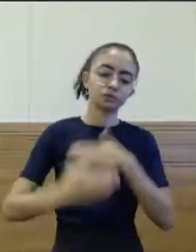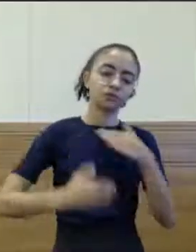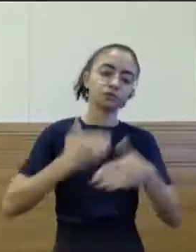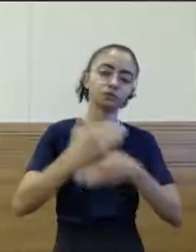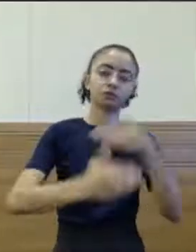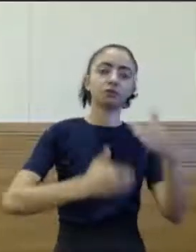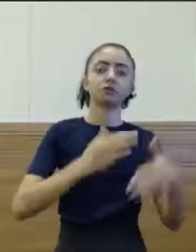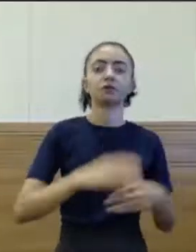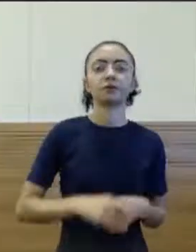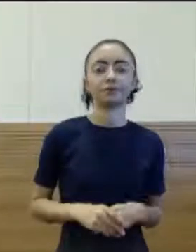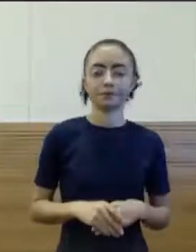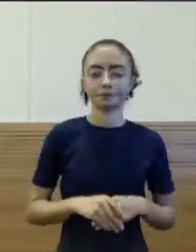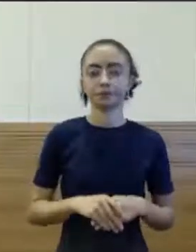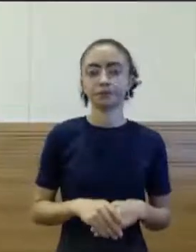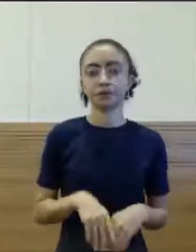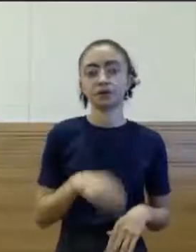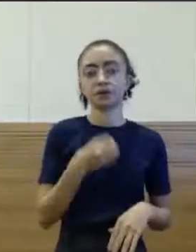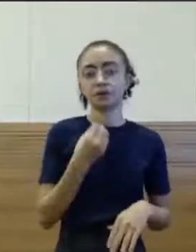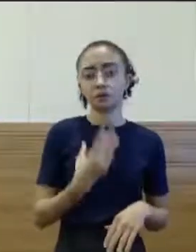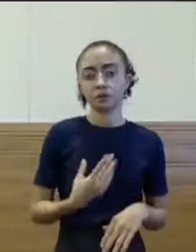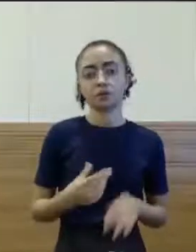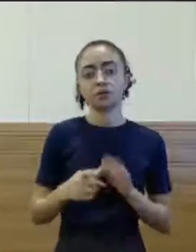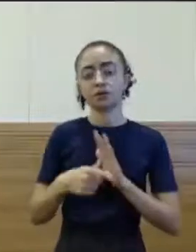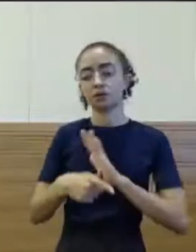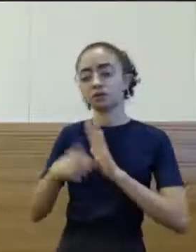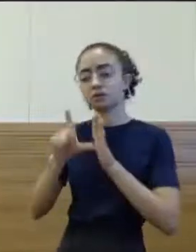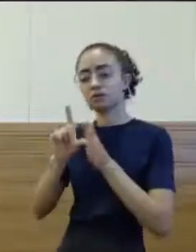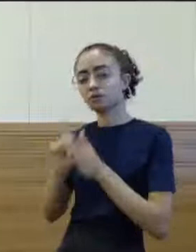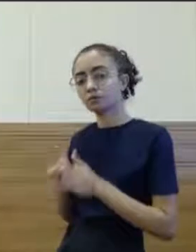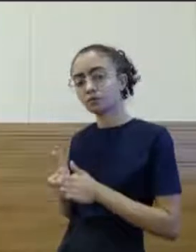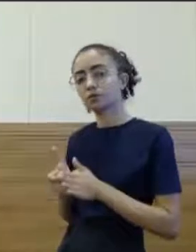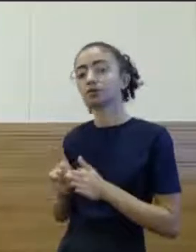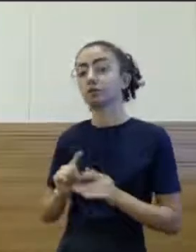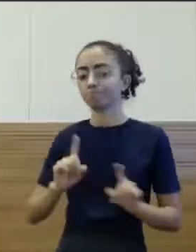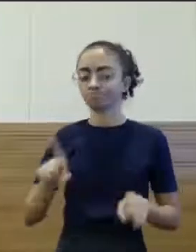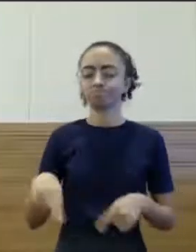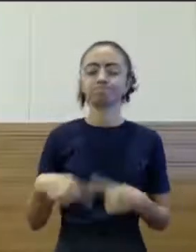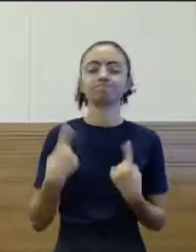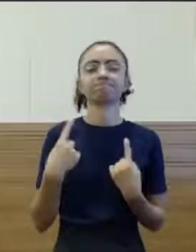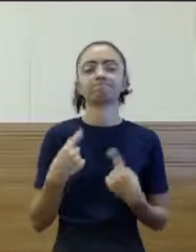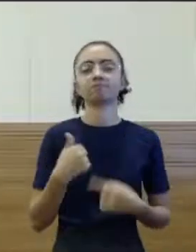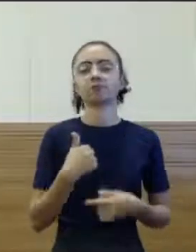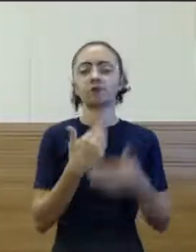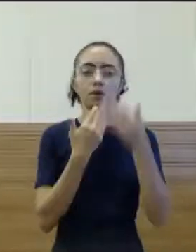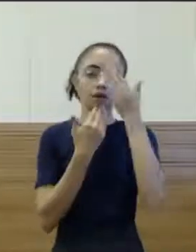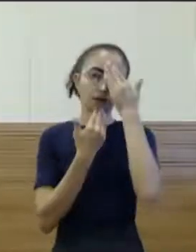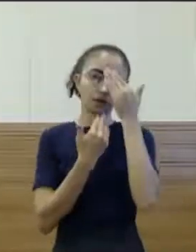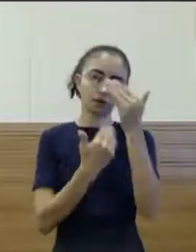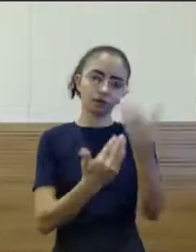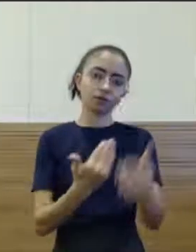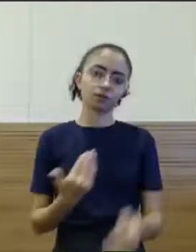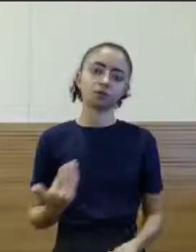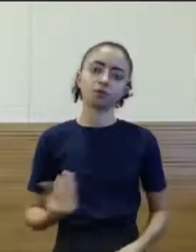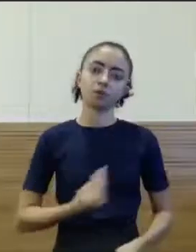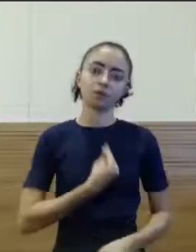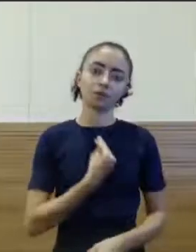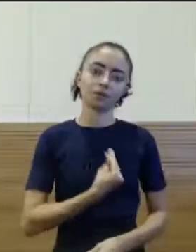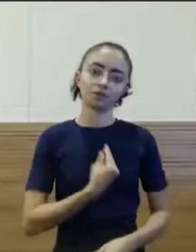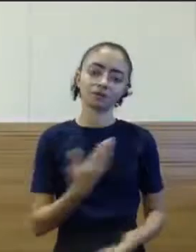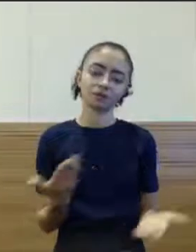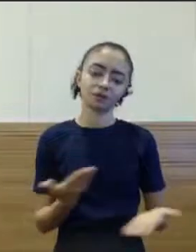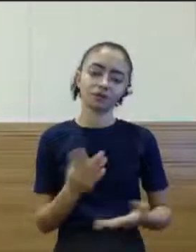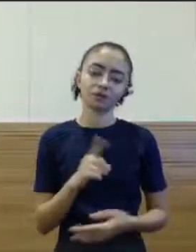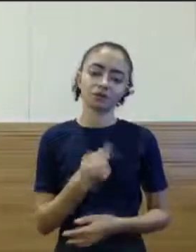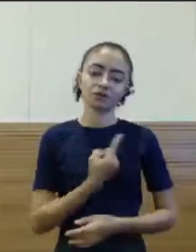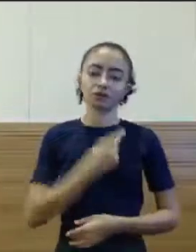that, and as our biggest challenge is this, and thank you very much for your attention. And